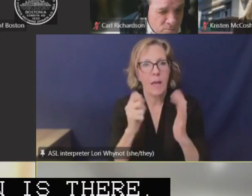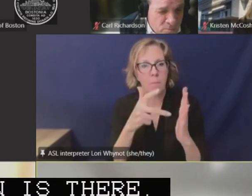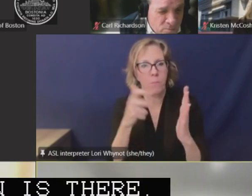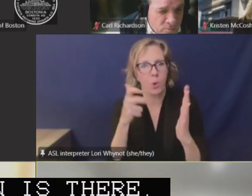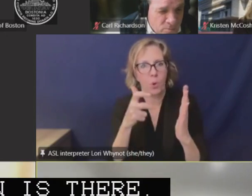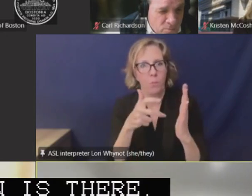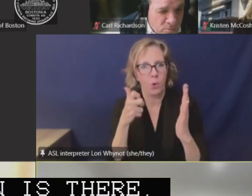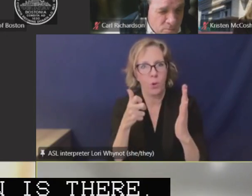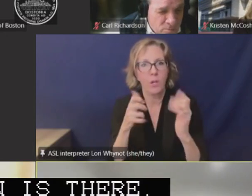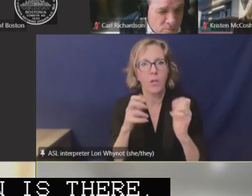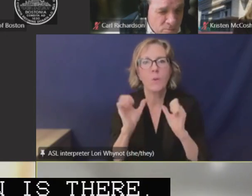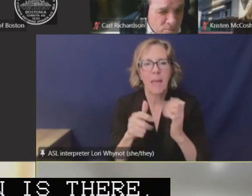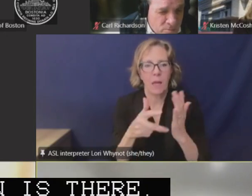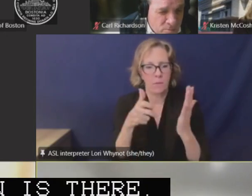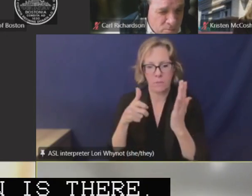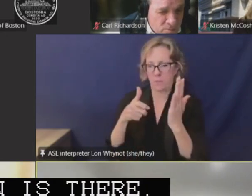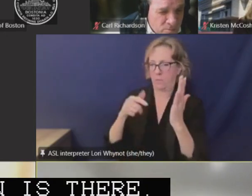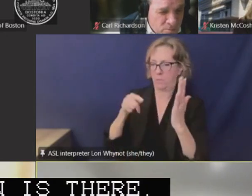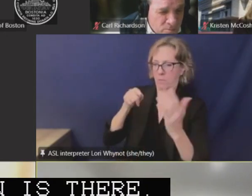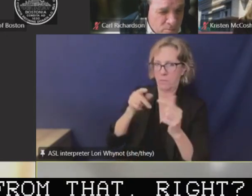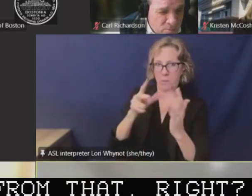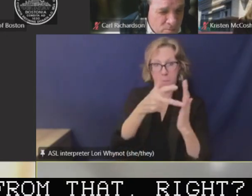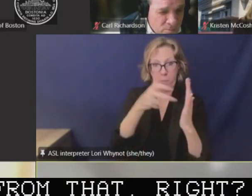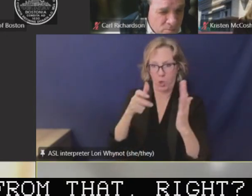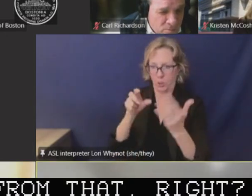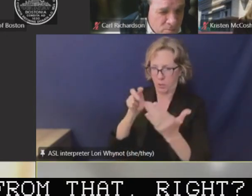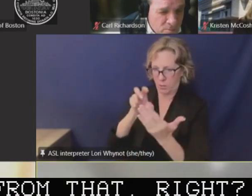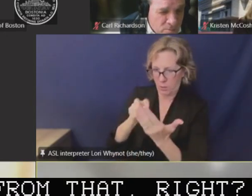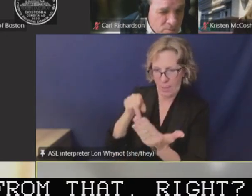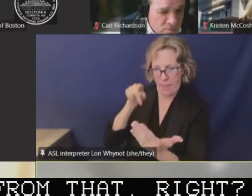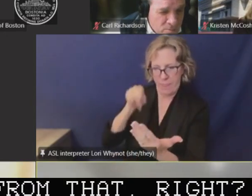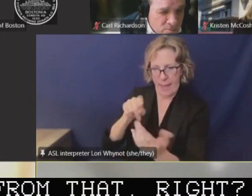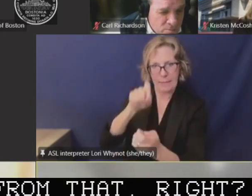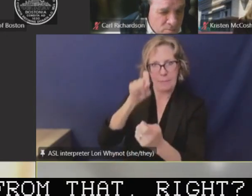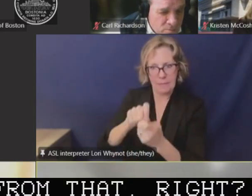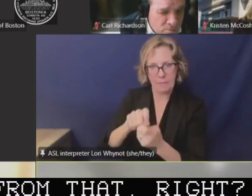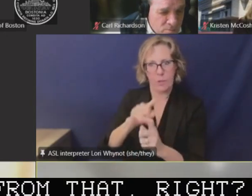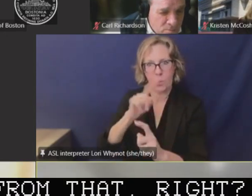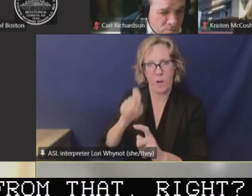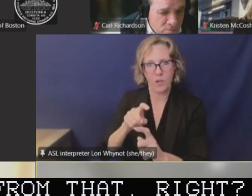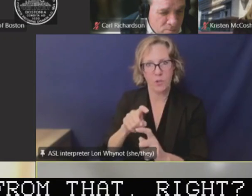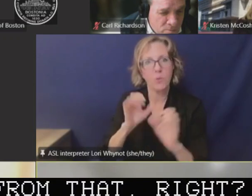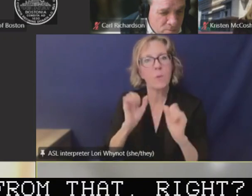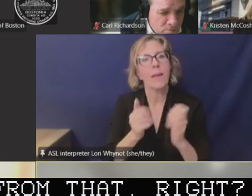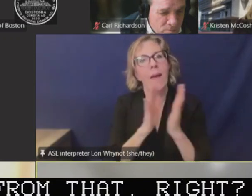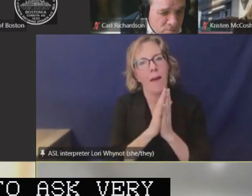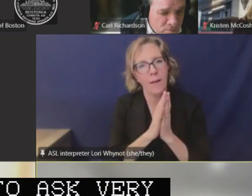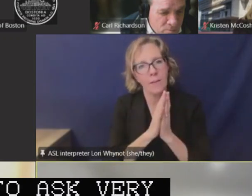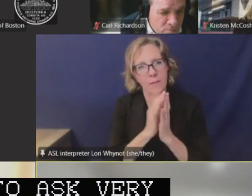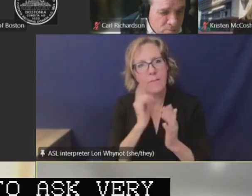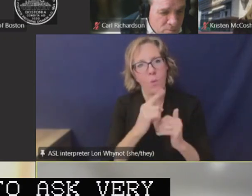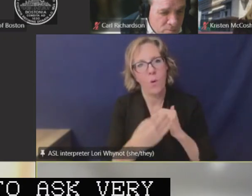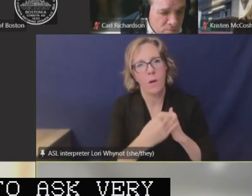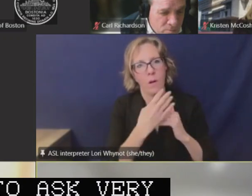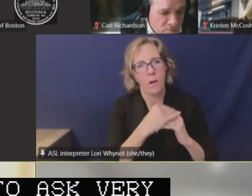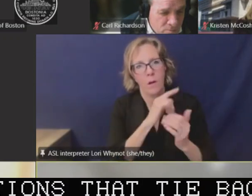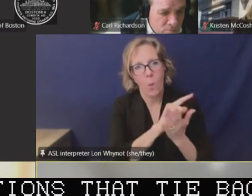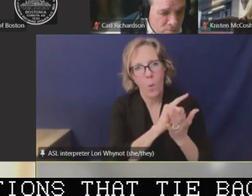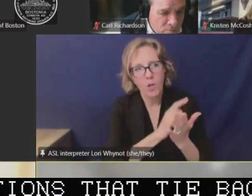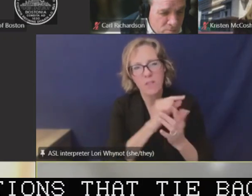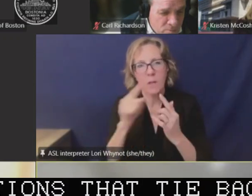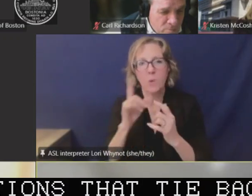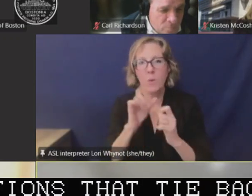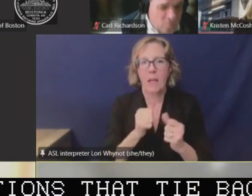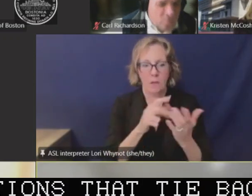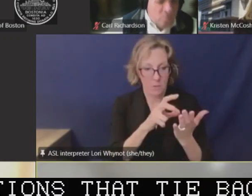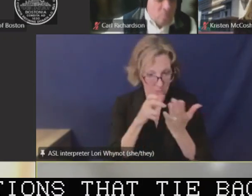ask very specific questions that tie back, so you can advocate. And I want to make it clear the difference